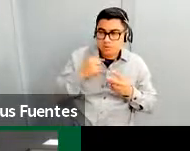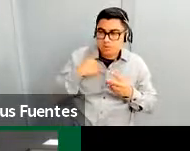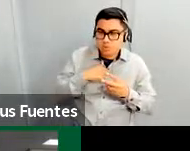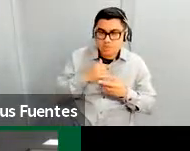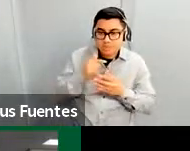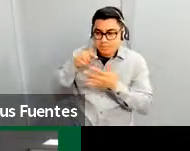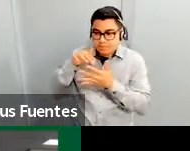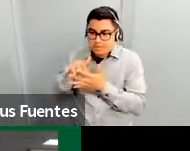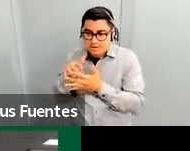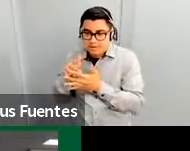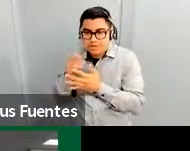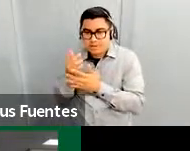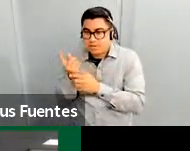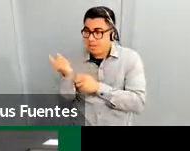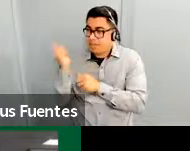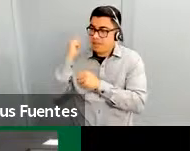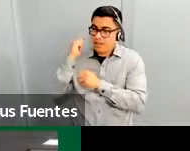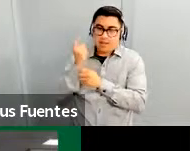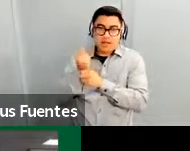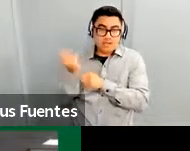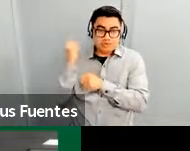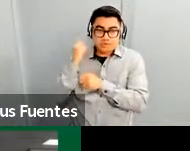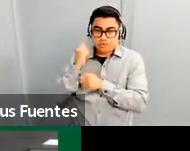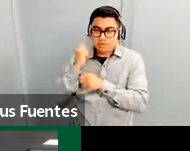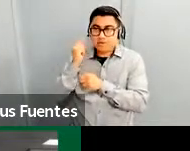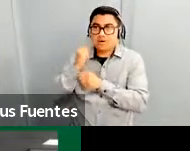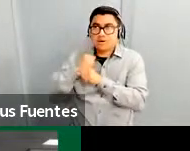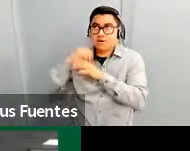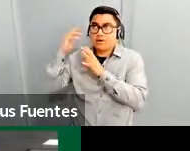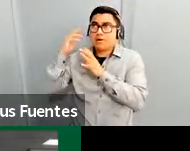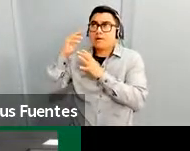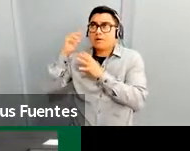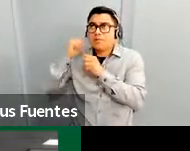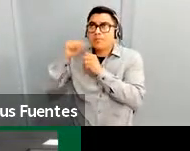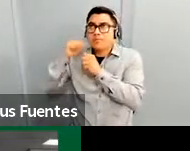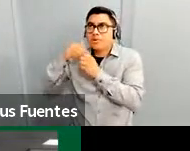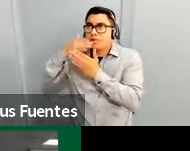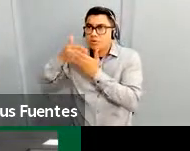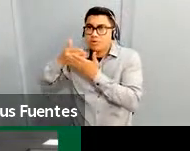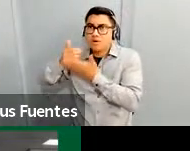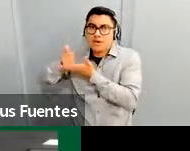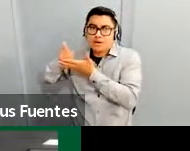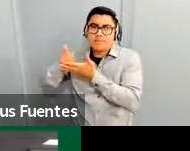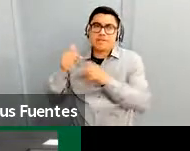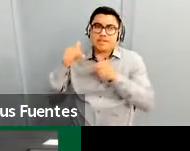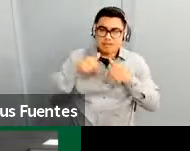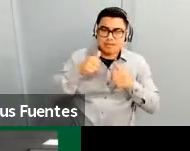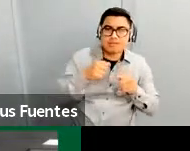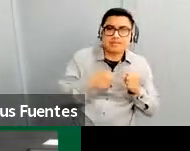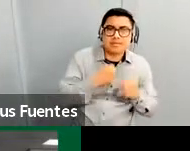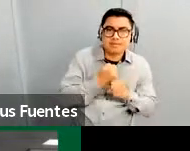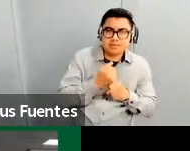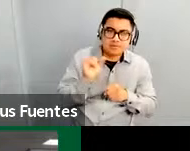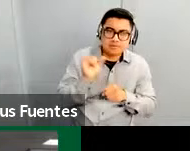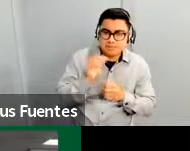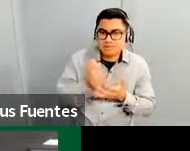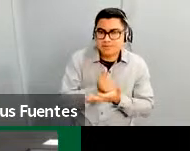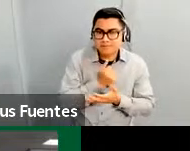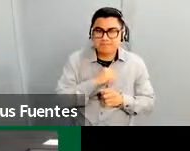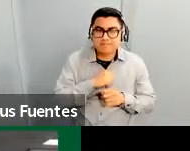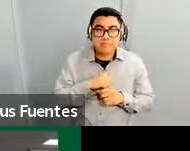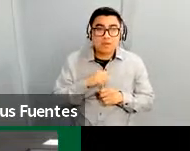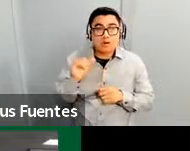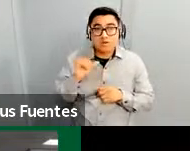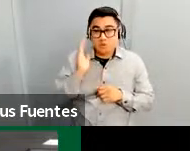we're finished with our stakeholder input, we will draft any new actions that we need to include in our plan. And we will be